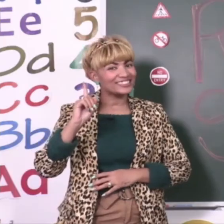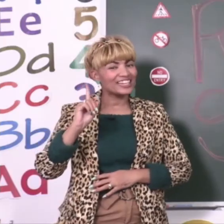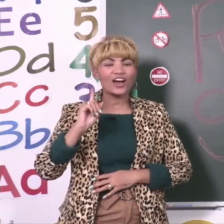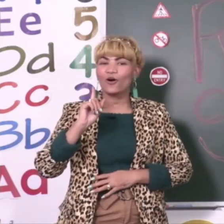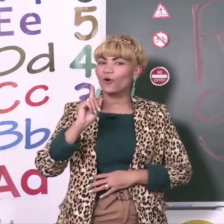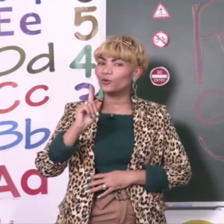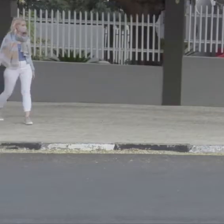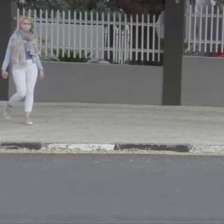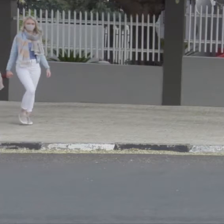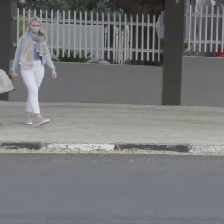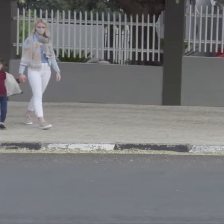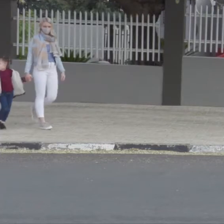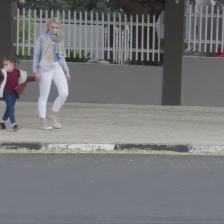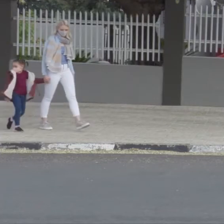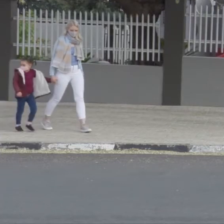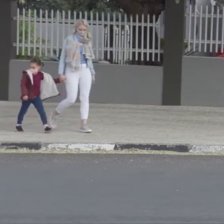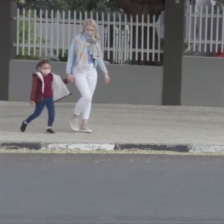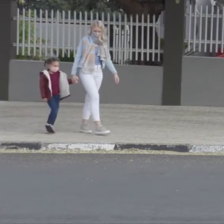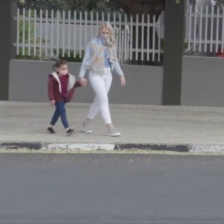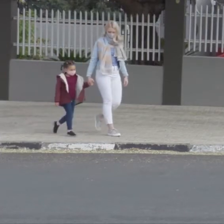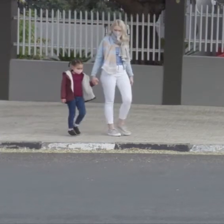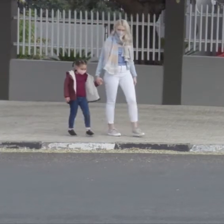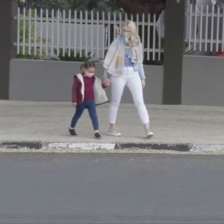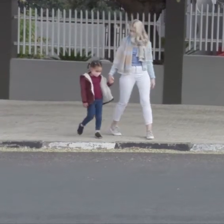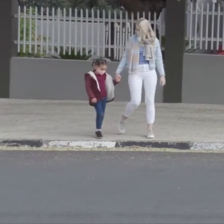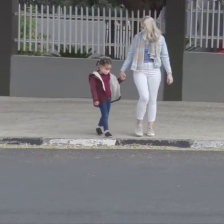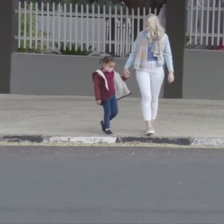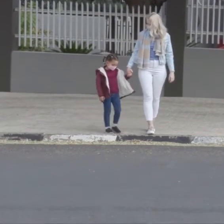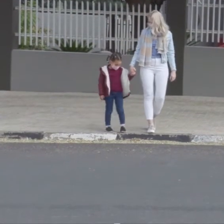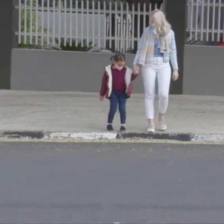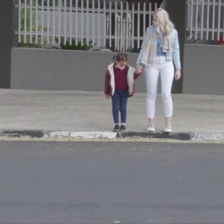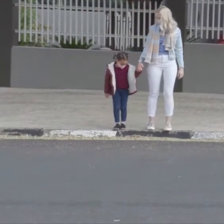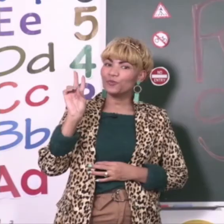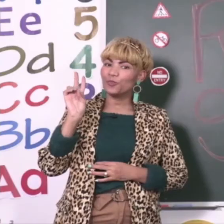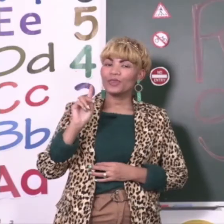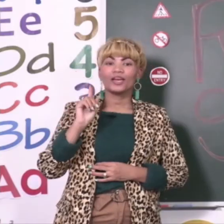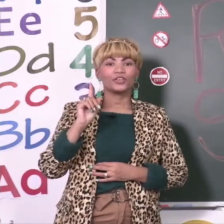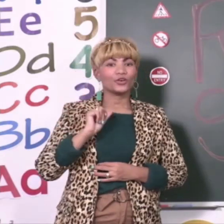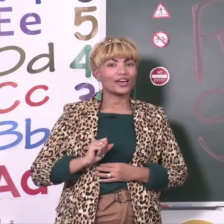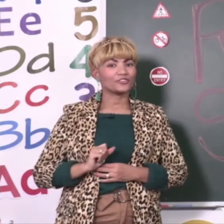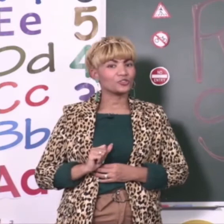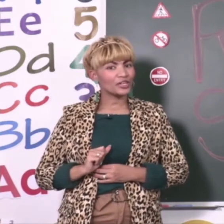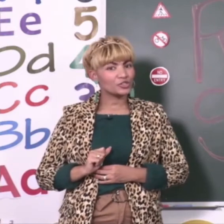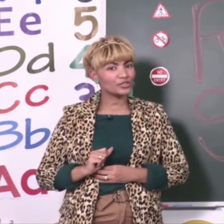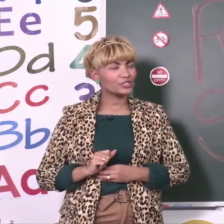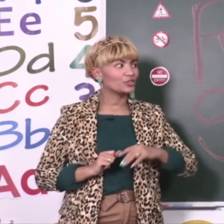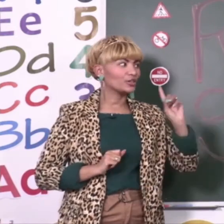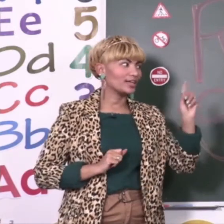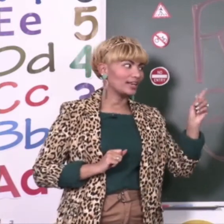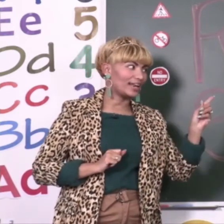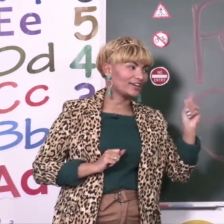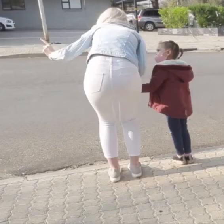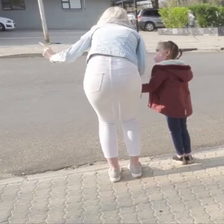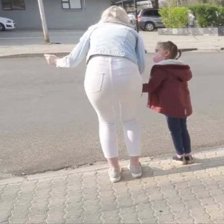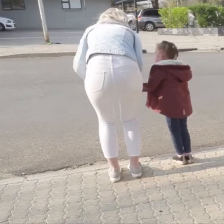one always stop when you get to the road step two you have to make sure to